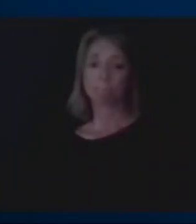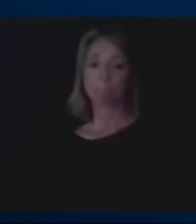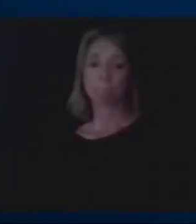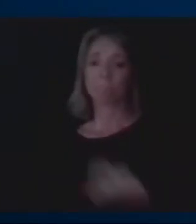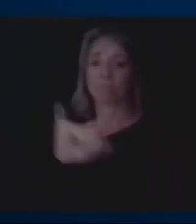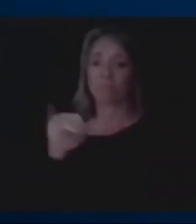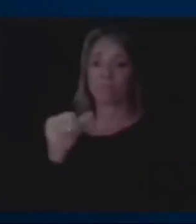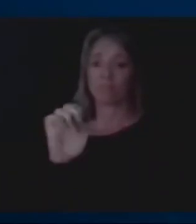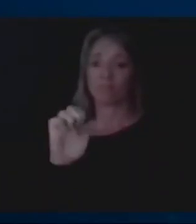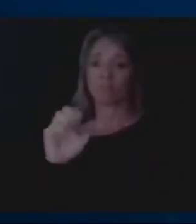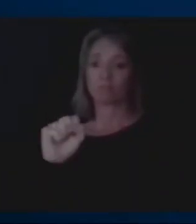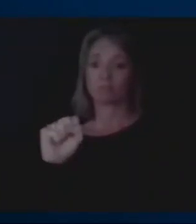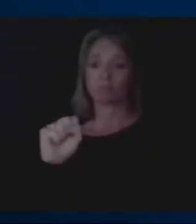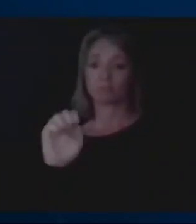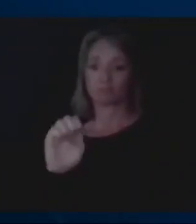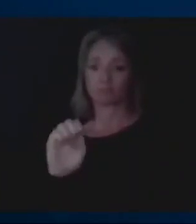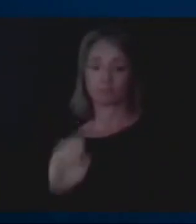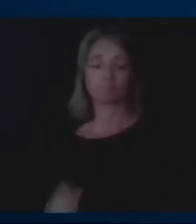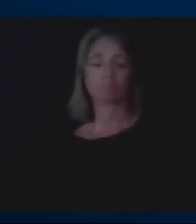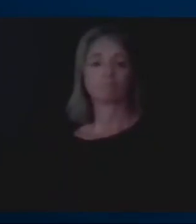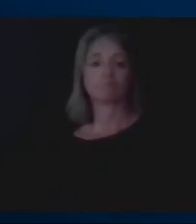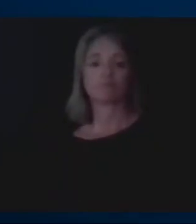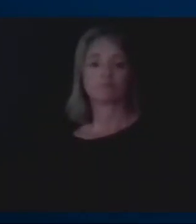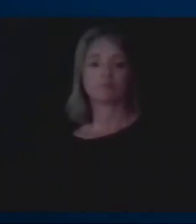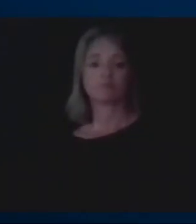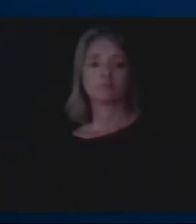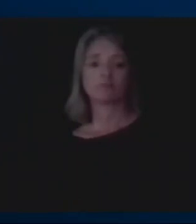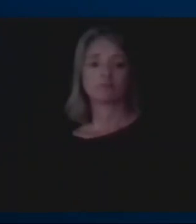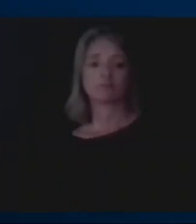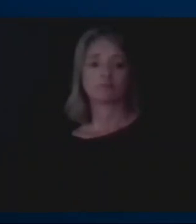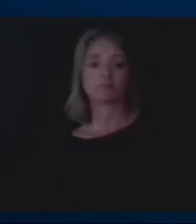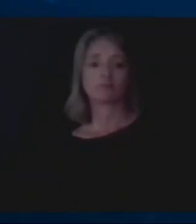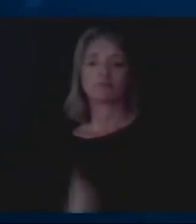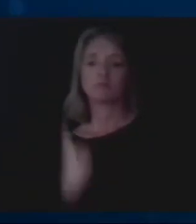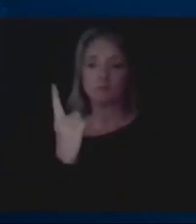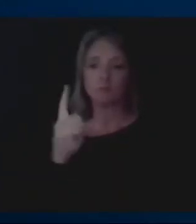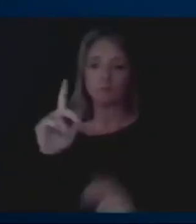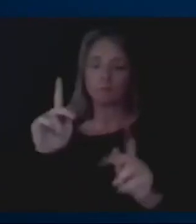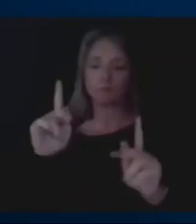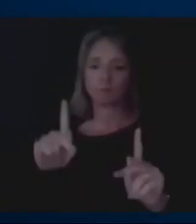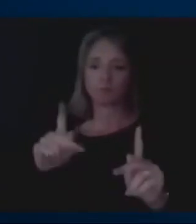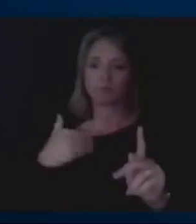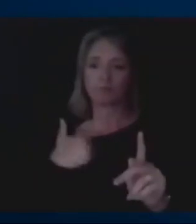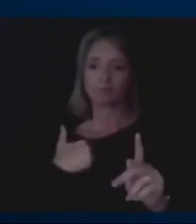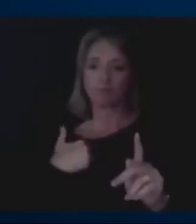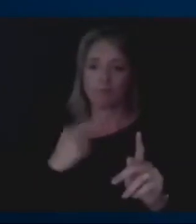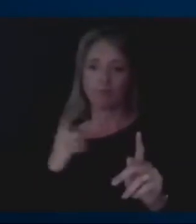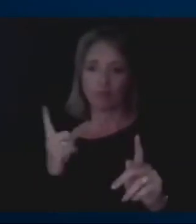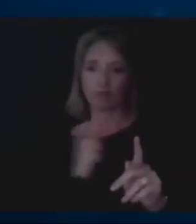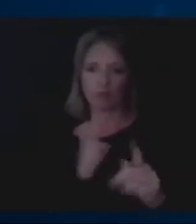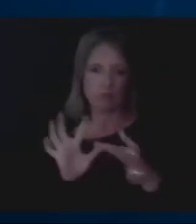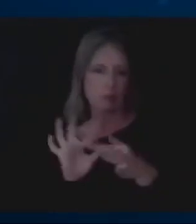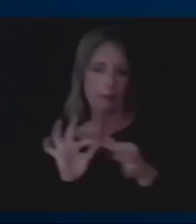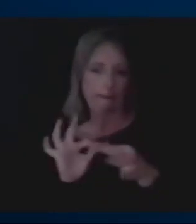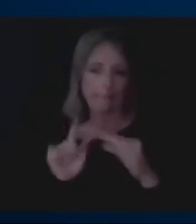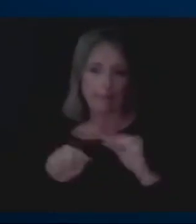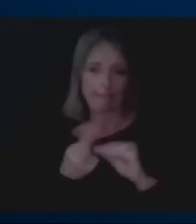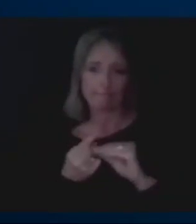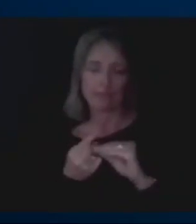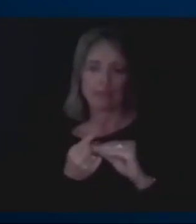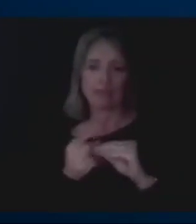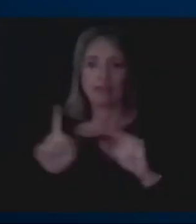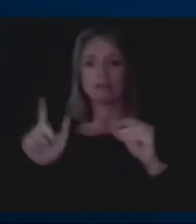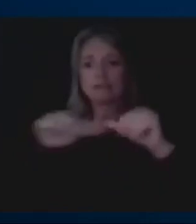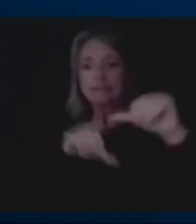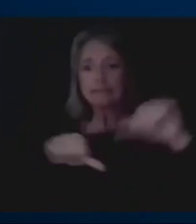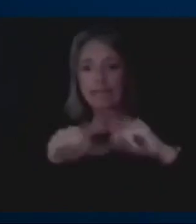so one viewer has a question, a comment about this being about science and masking.